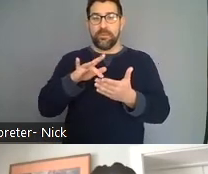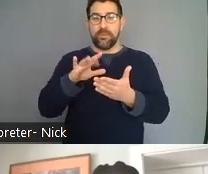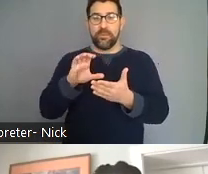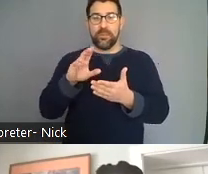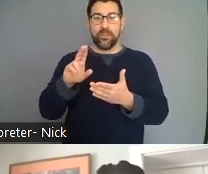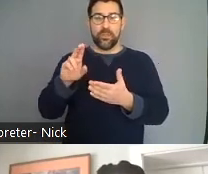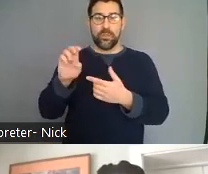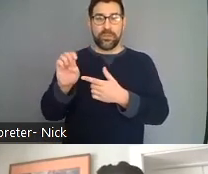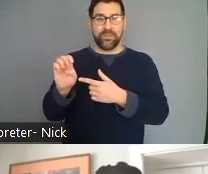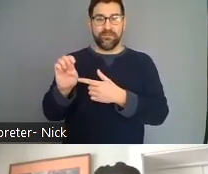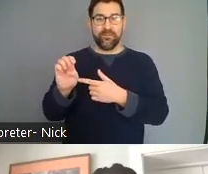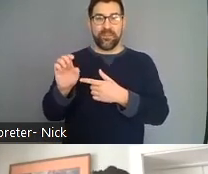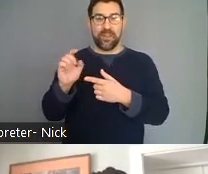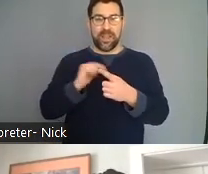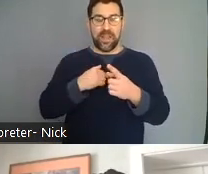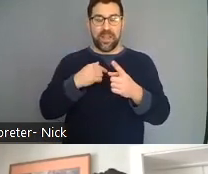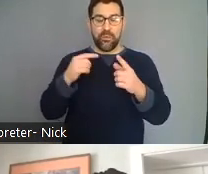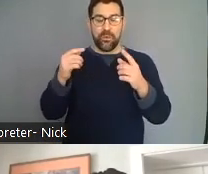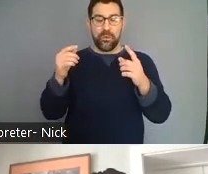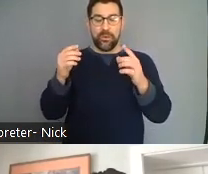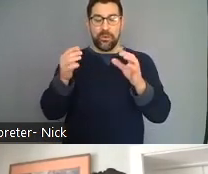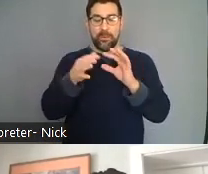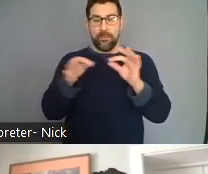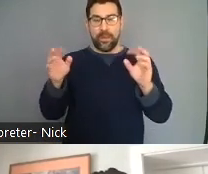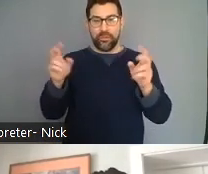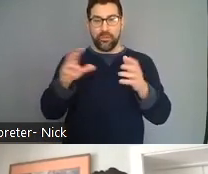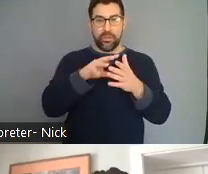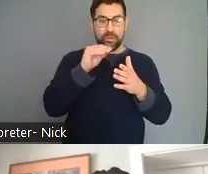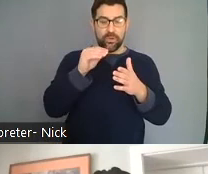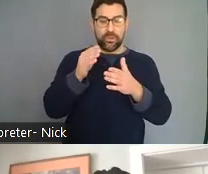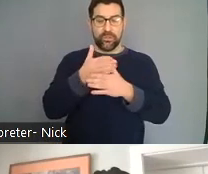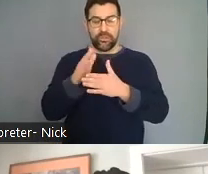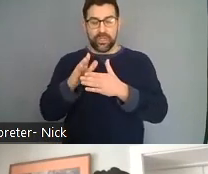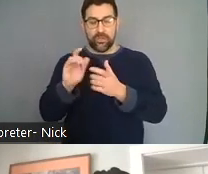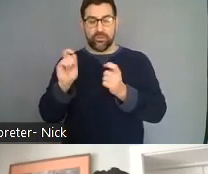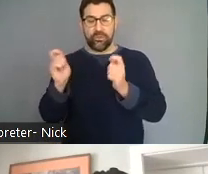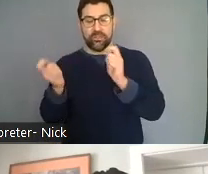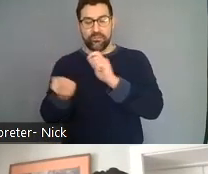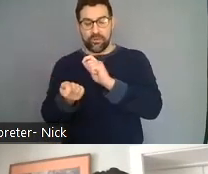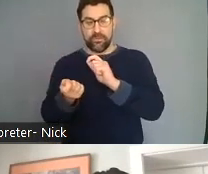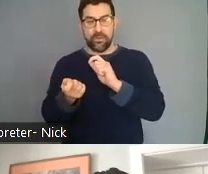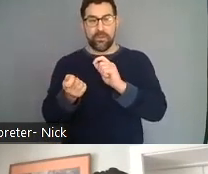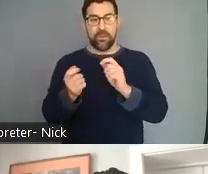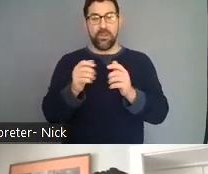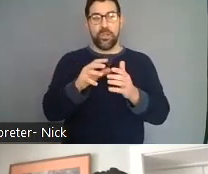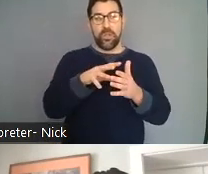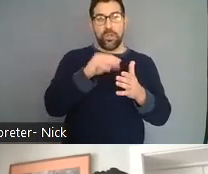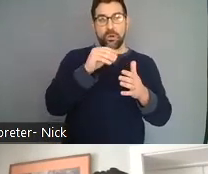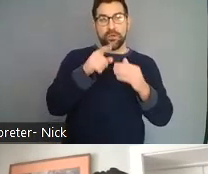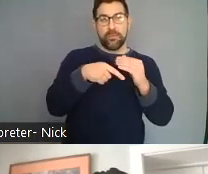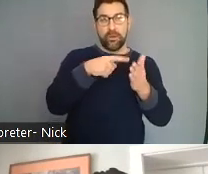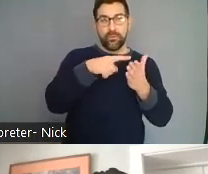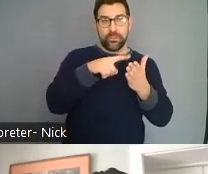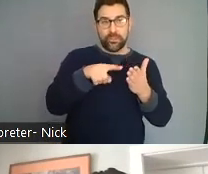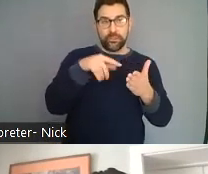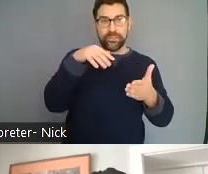Education, our mantra is learn, share, and transform. Learn speaks to our research and study